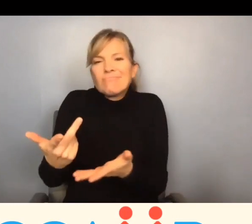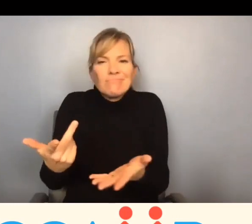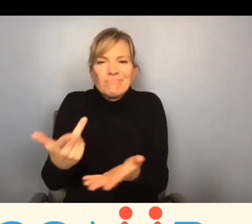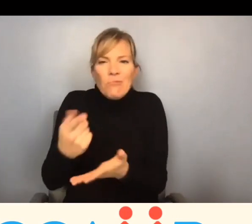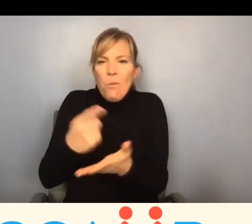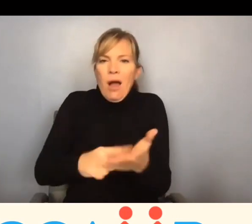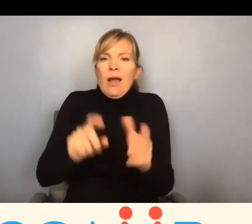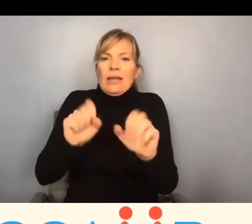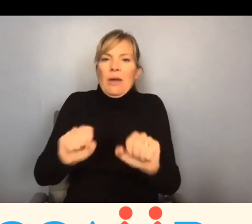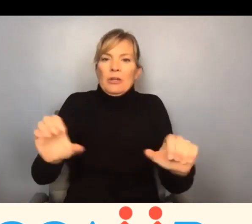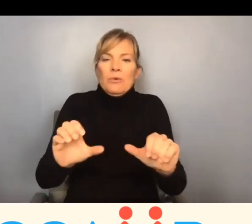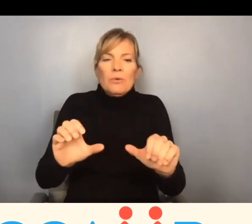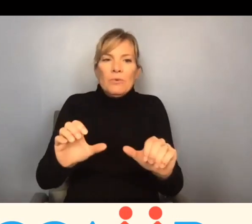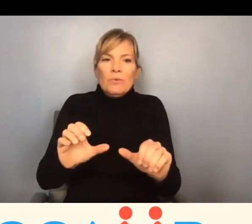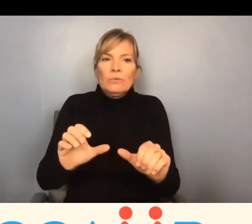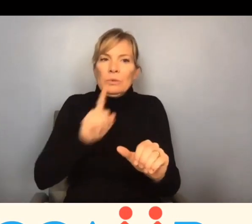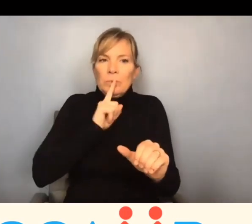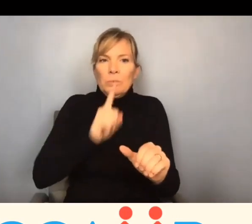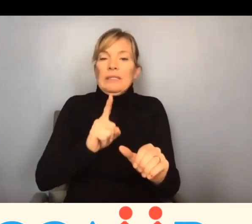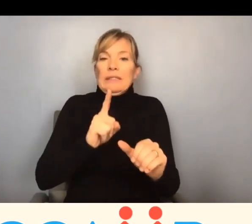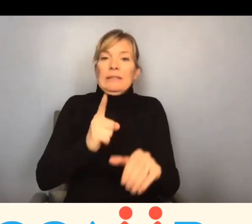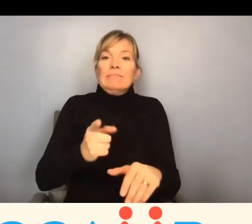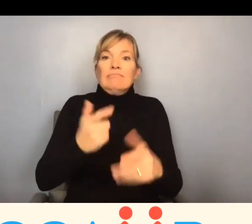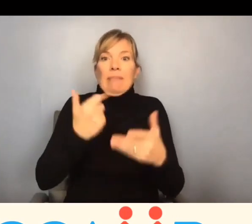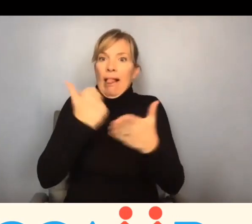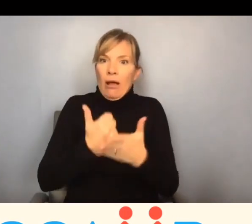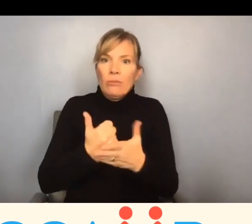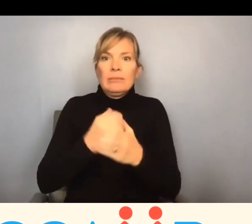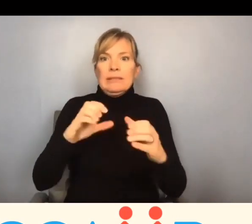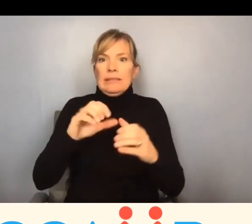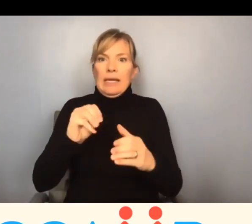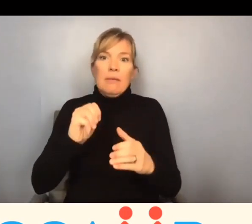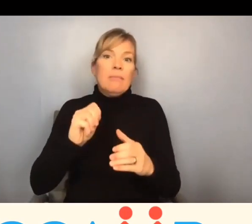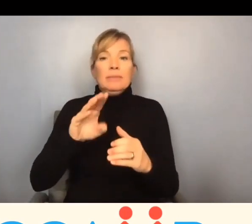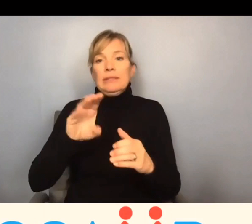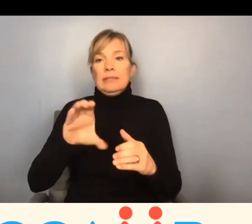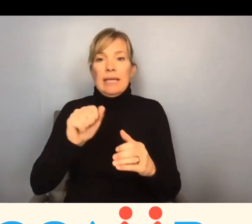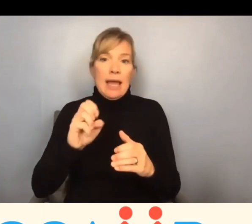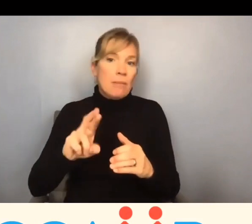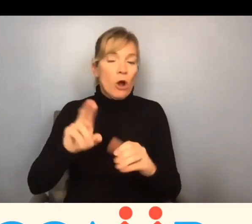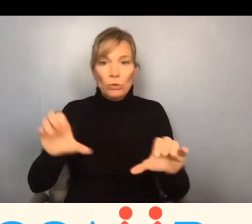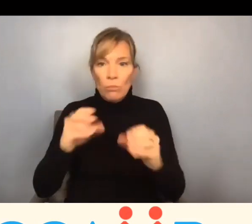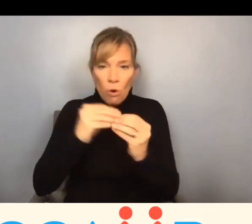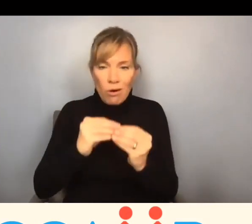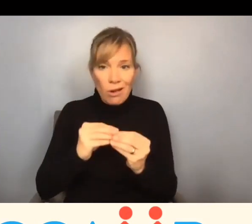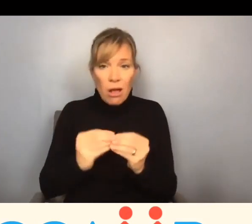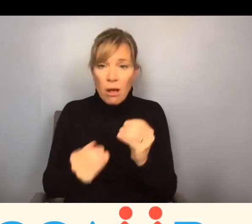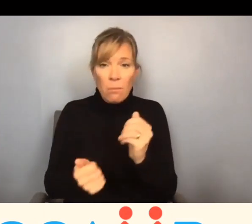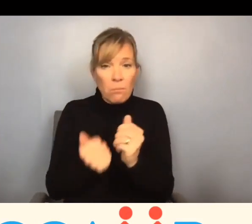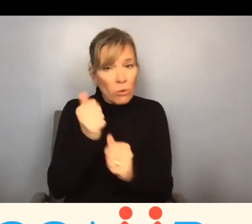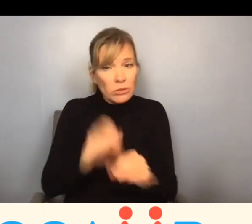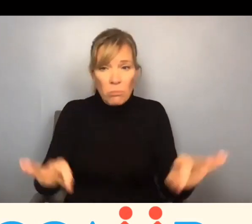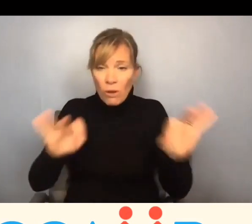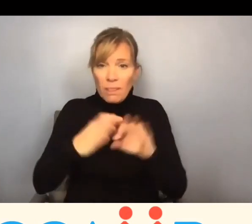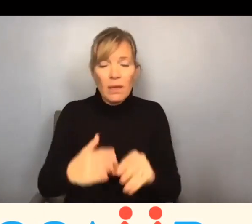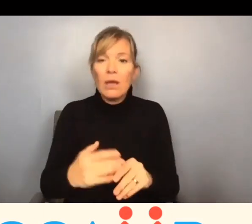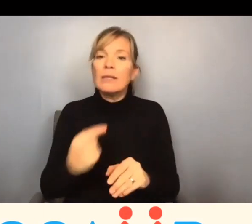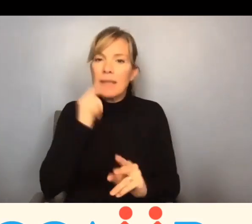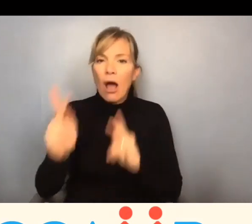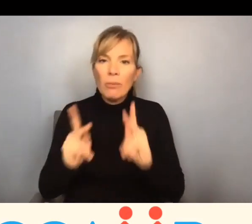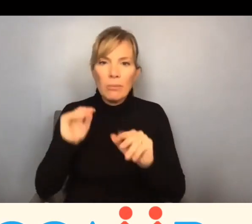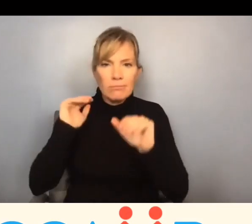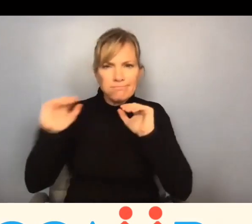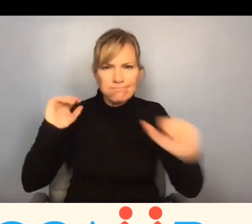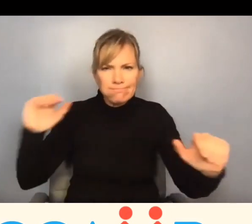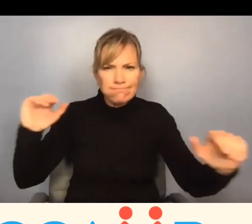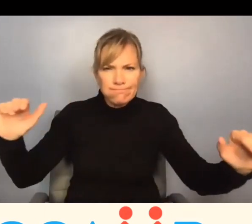can we do to further what CCAMR does? The most important thing that people can do is spread the word about CCAMR to people